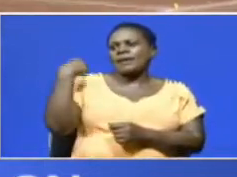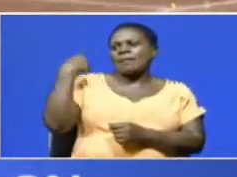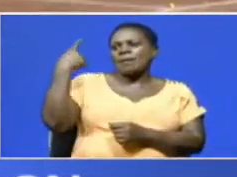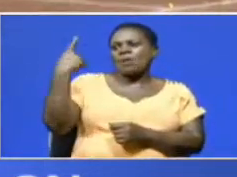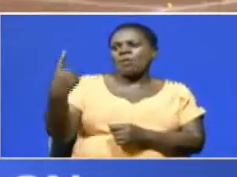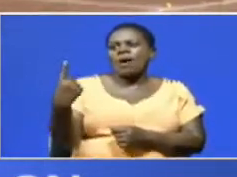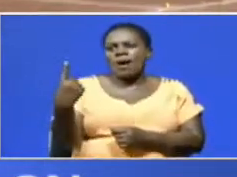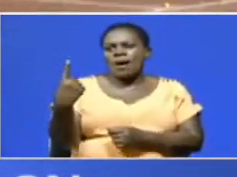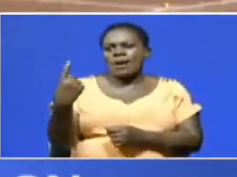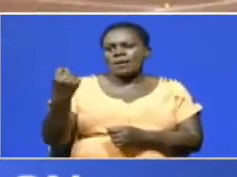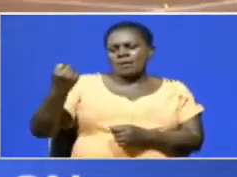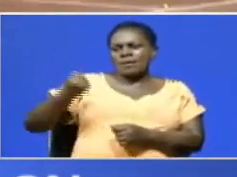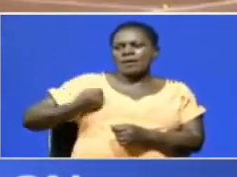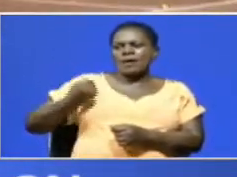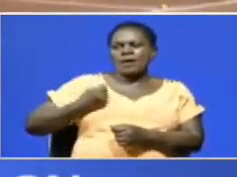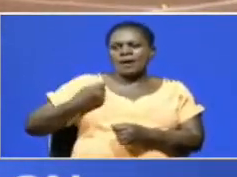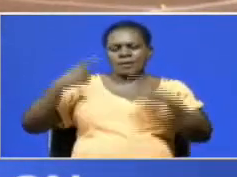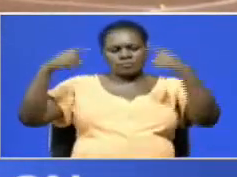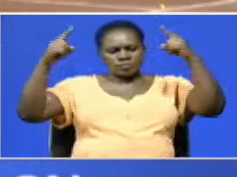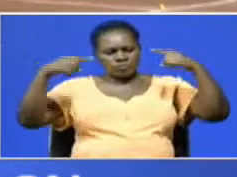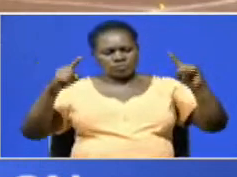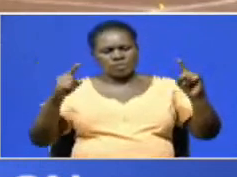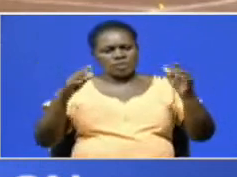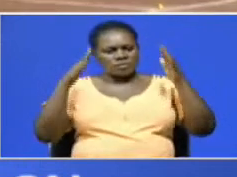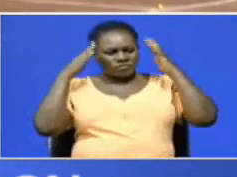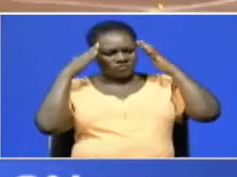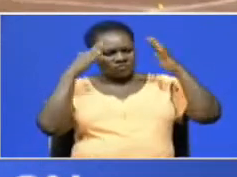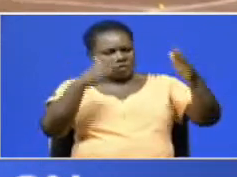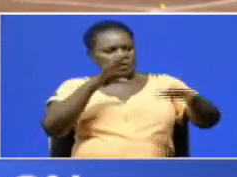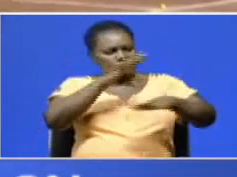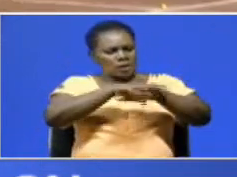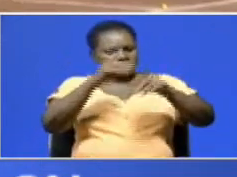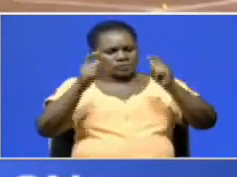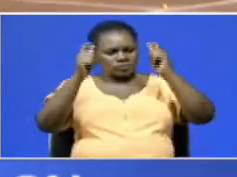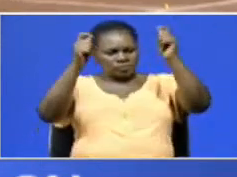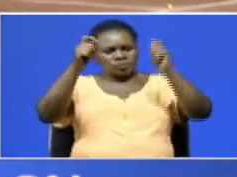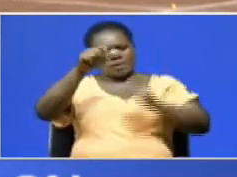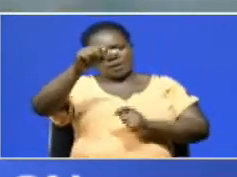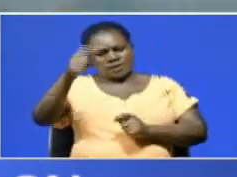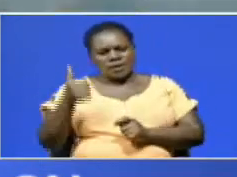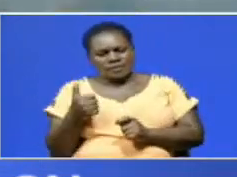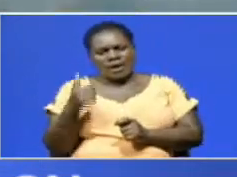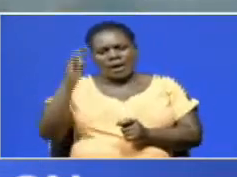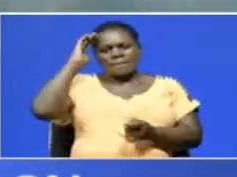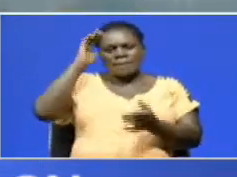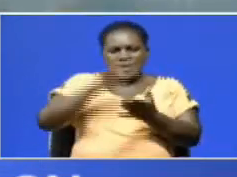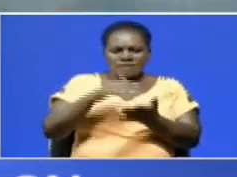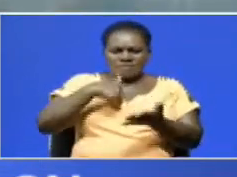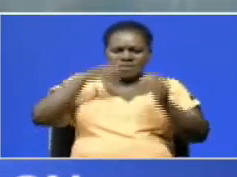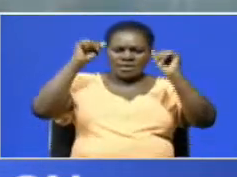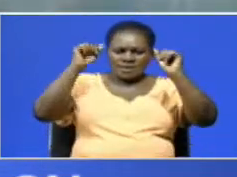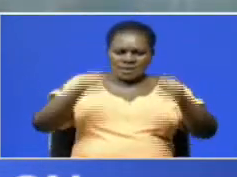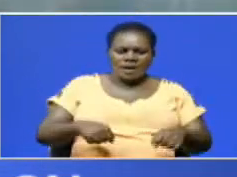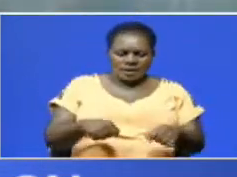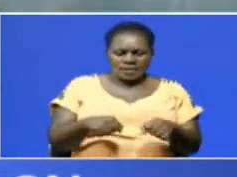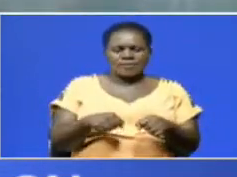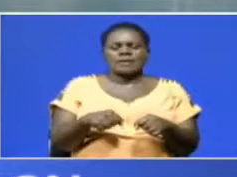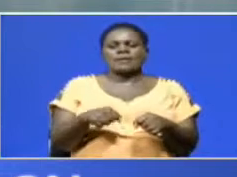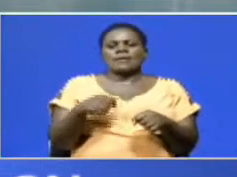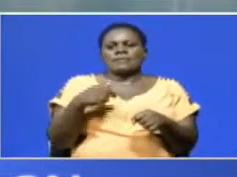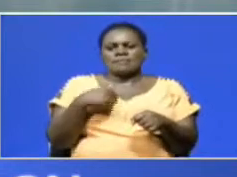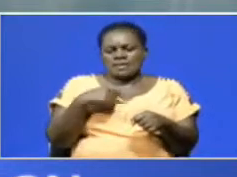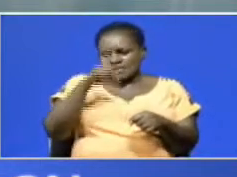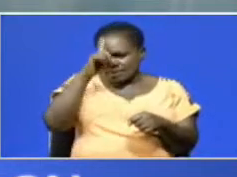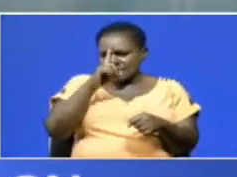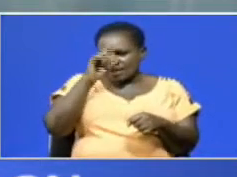one singles tennis star Angela Okutoyi is eyeing to bag yet another title. I believe I can. Just have to take each